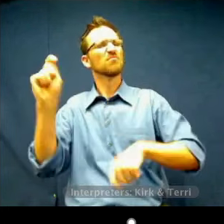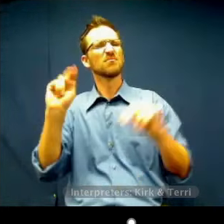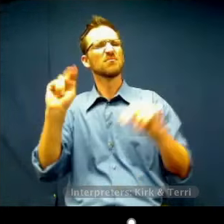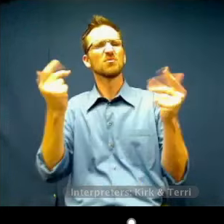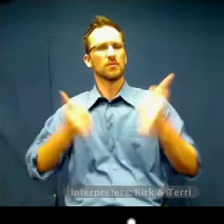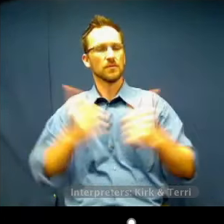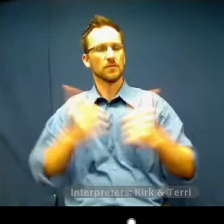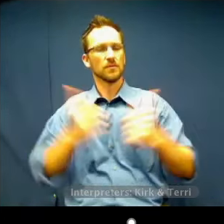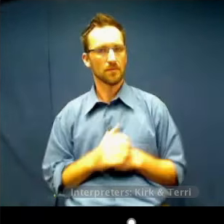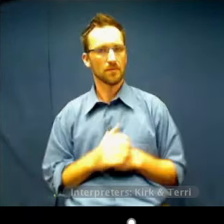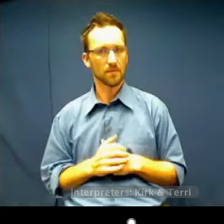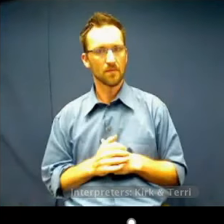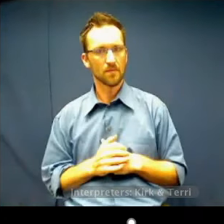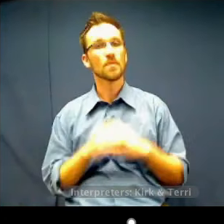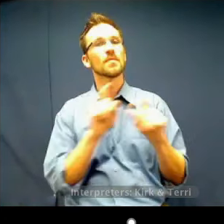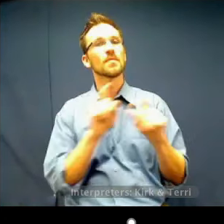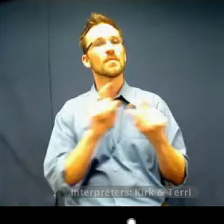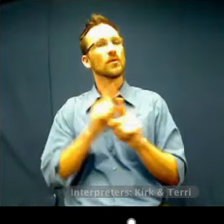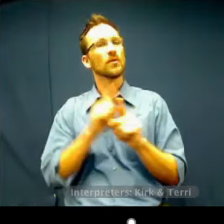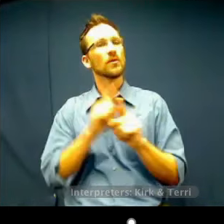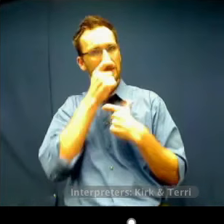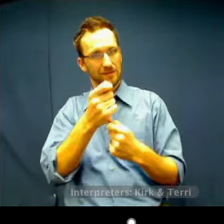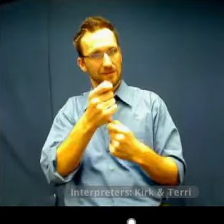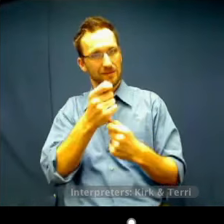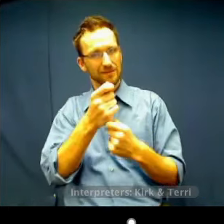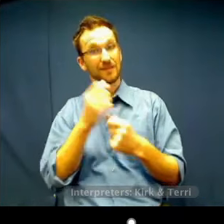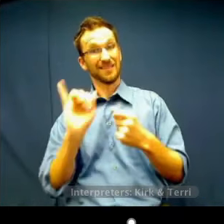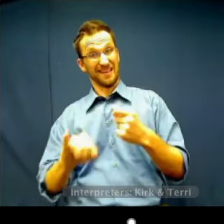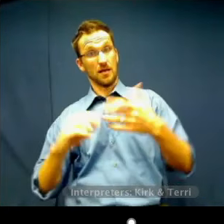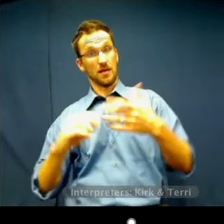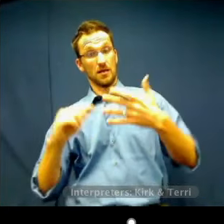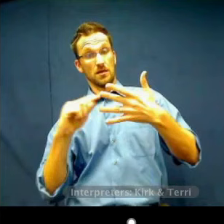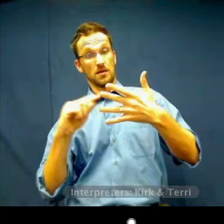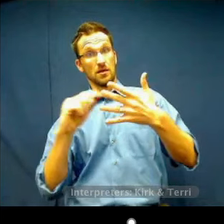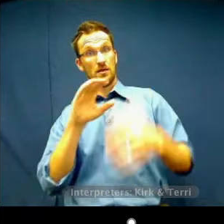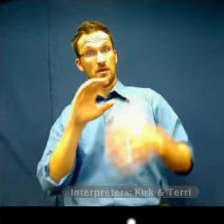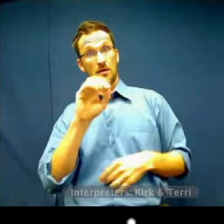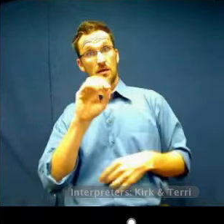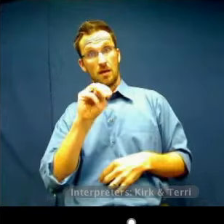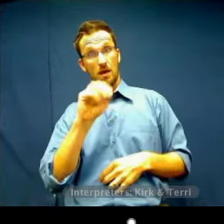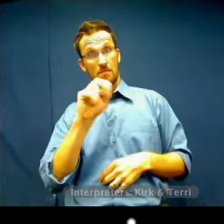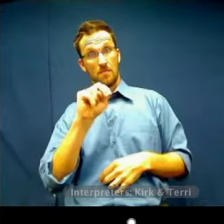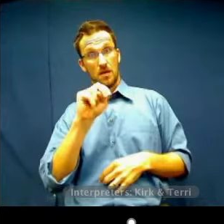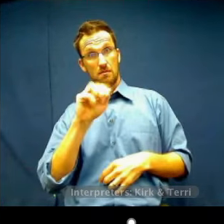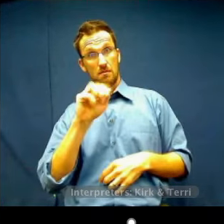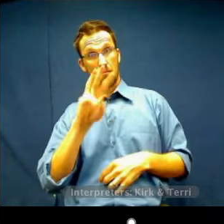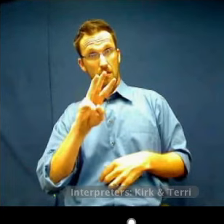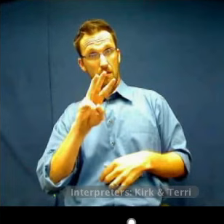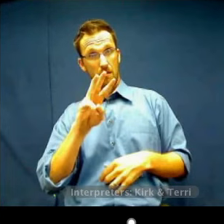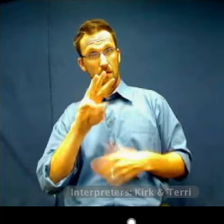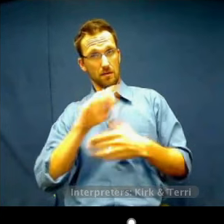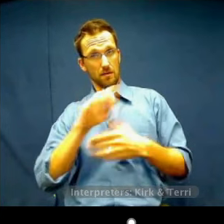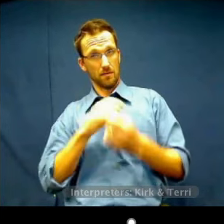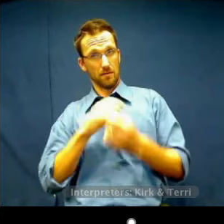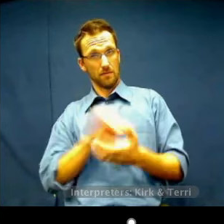And interestingly, the common law marriage sometimes comes up as in a criminal